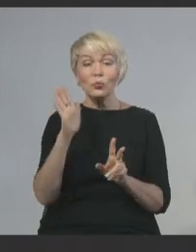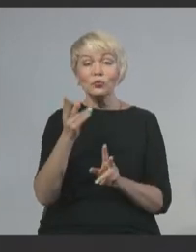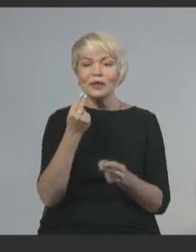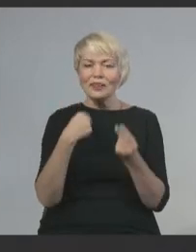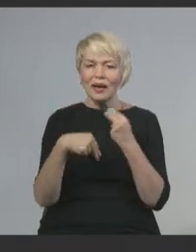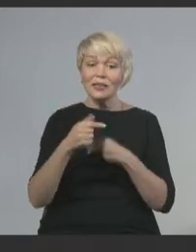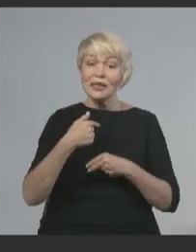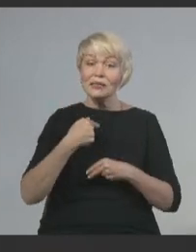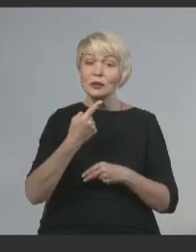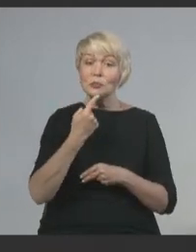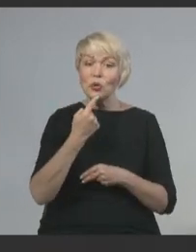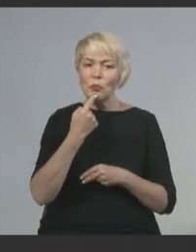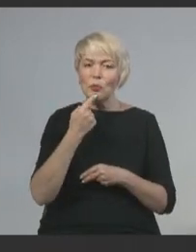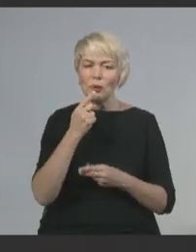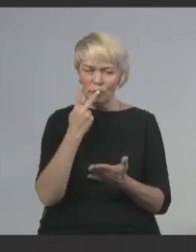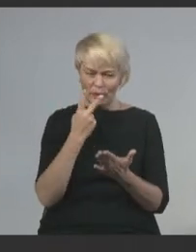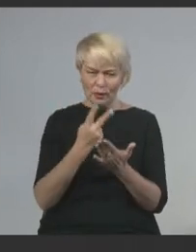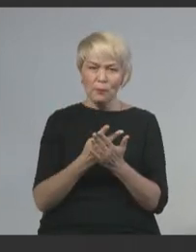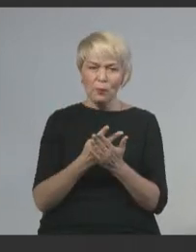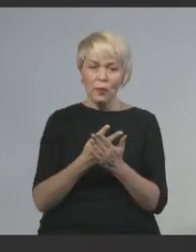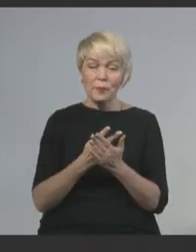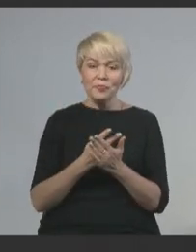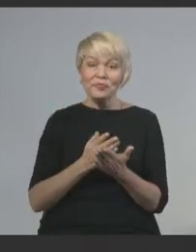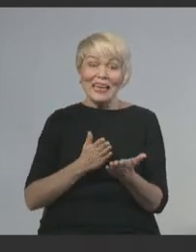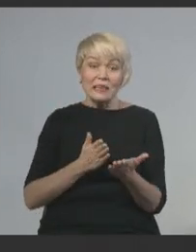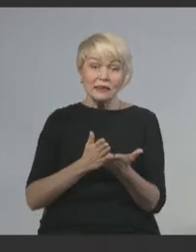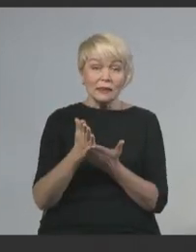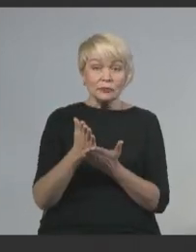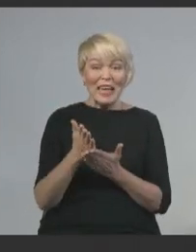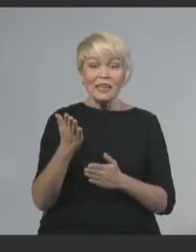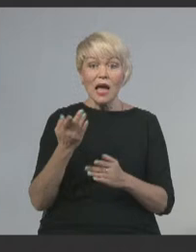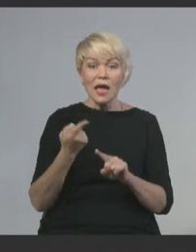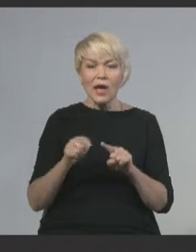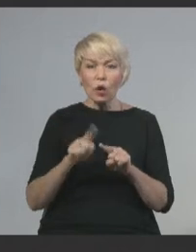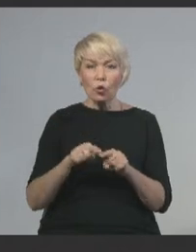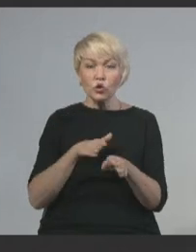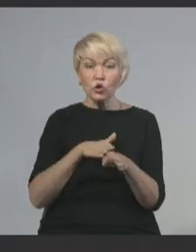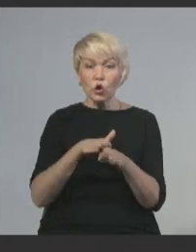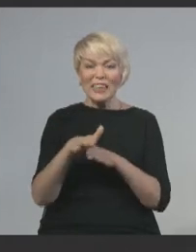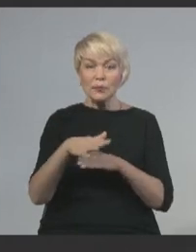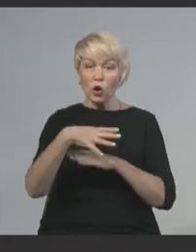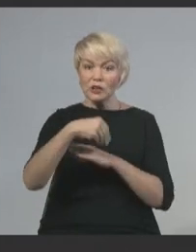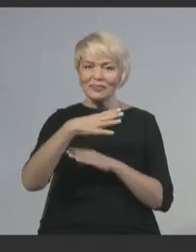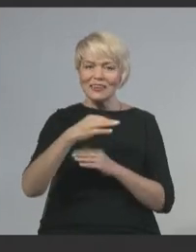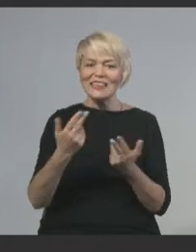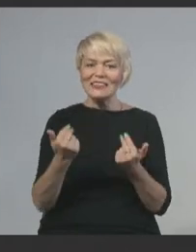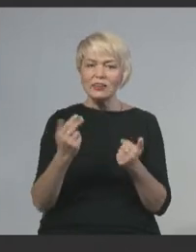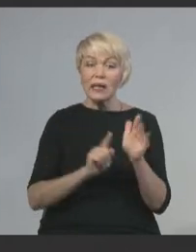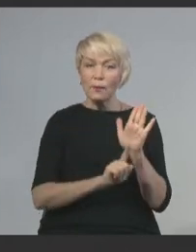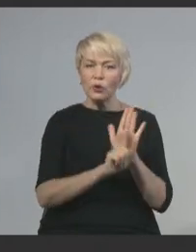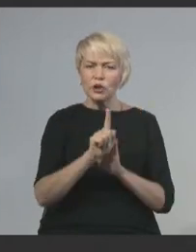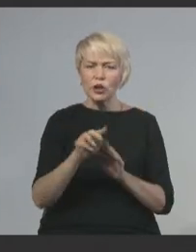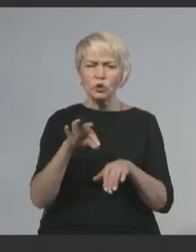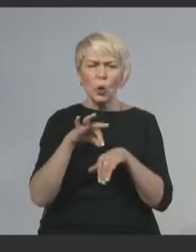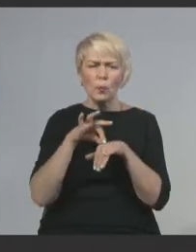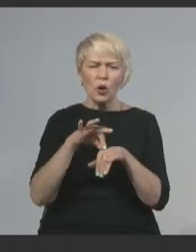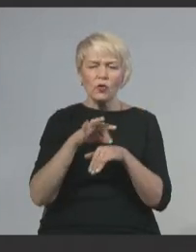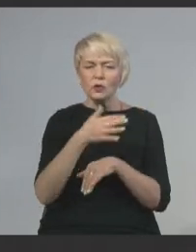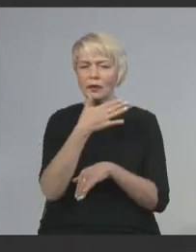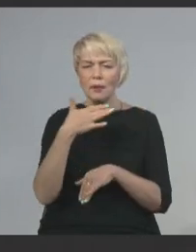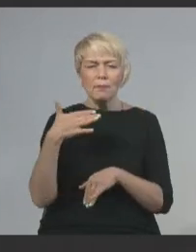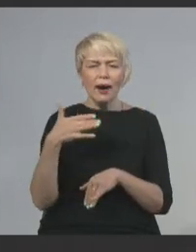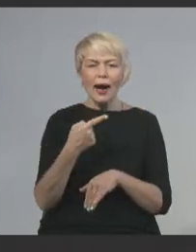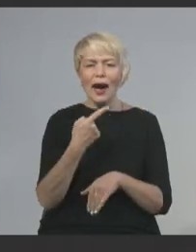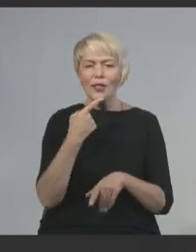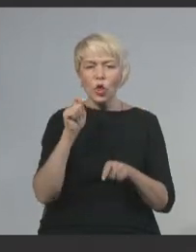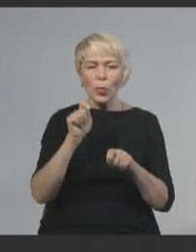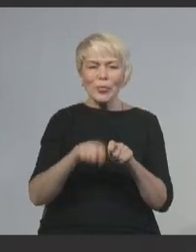had of course in the beginning we had a lot of uh deaths and because of this there were other experts who who